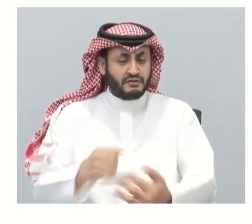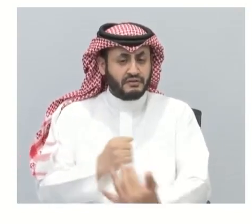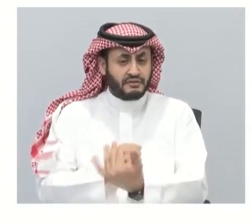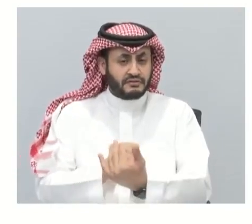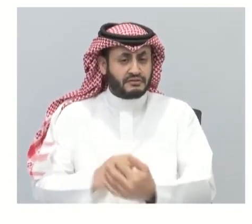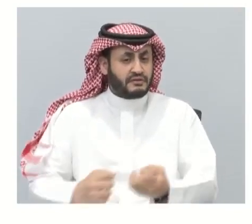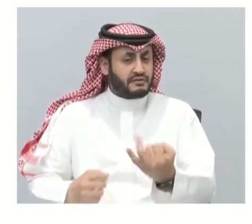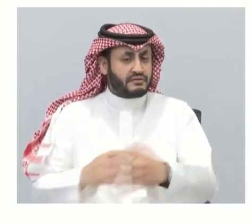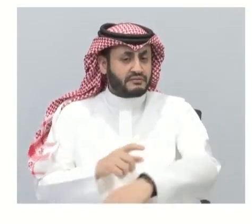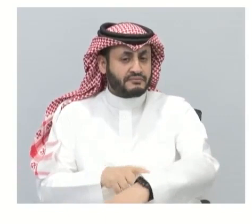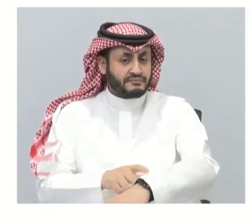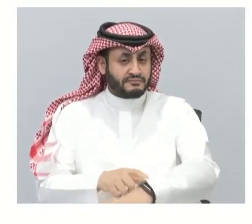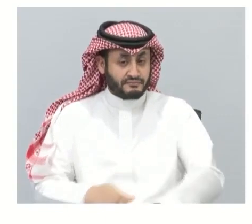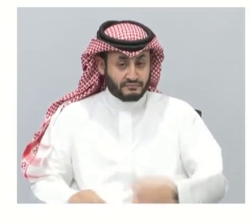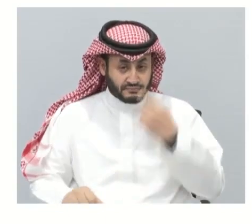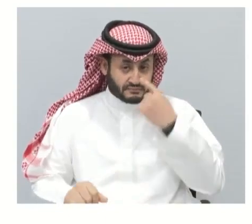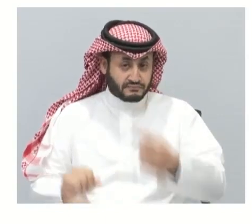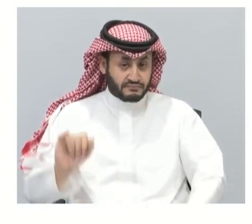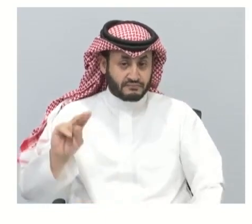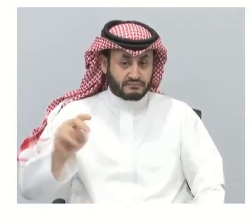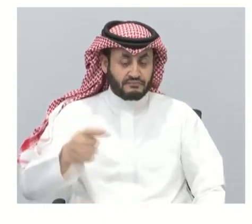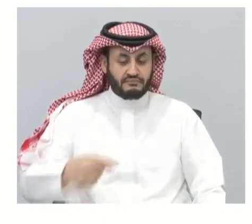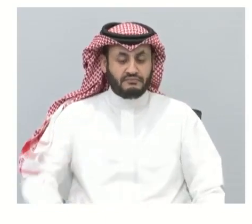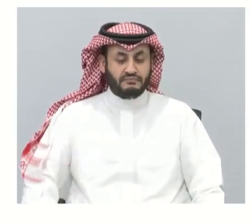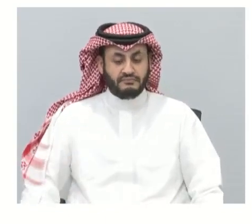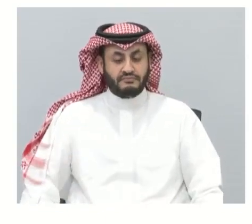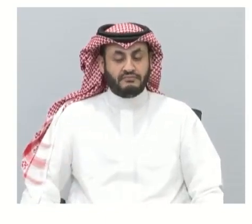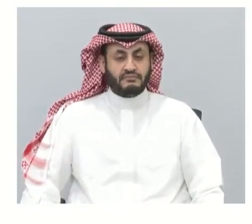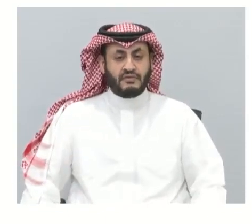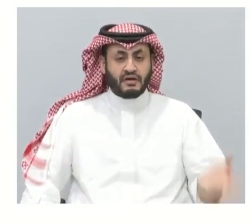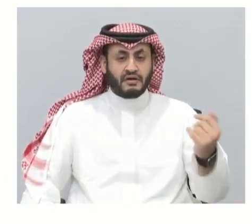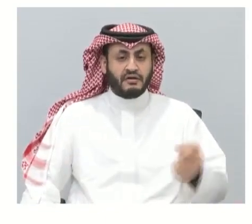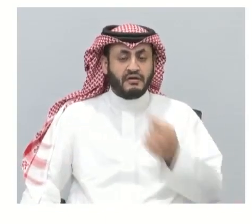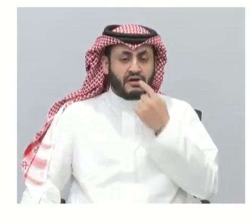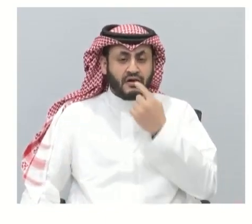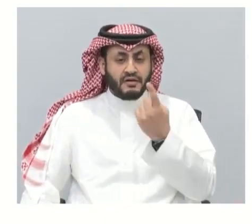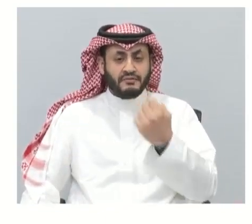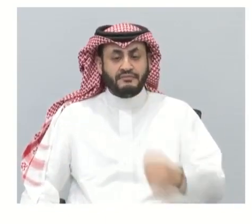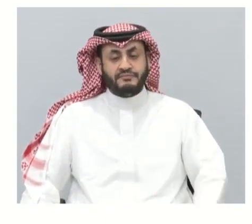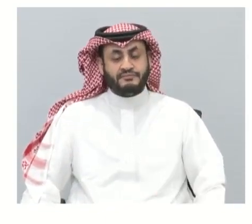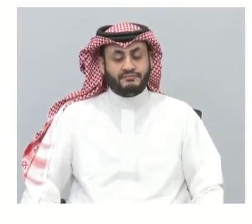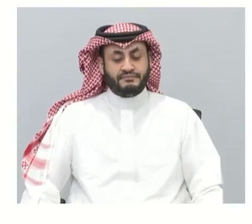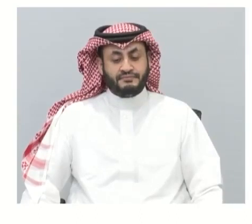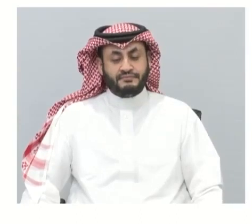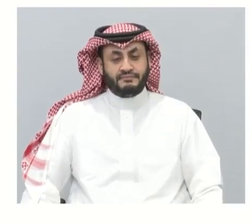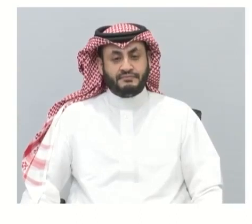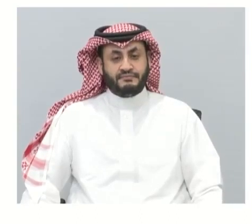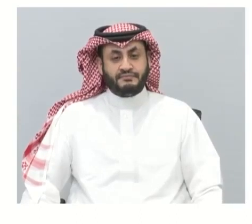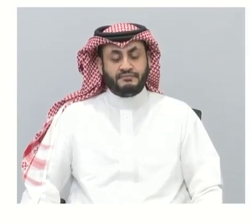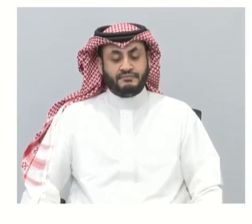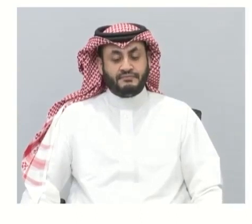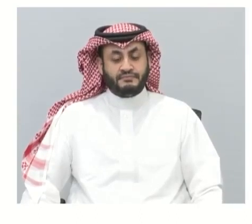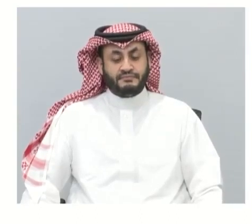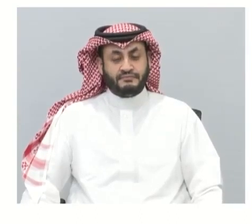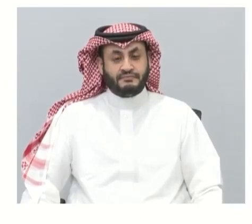How long have you been learning online? I have been learning online since last year. So we're having the time in